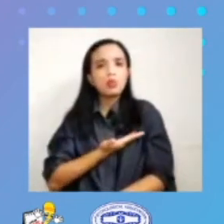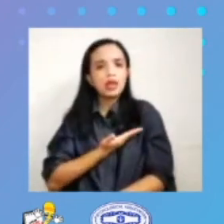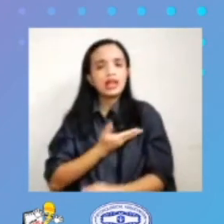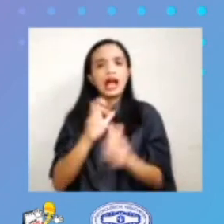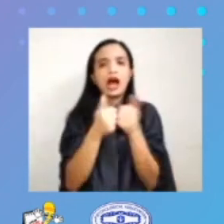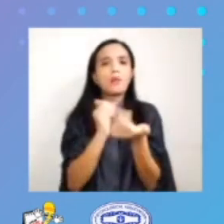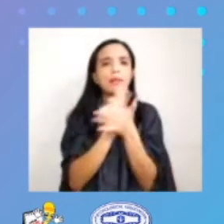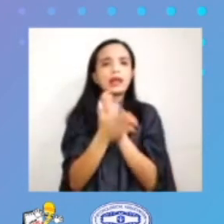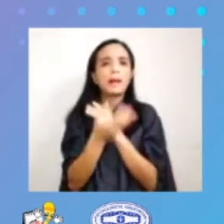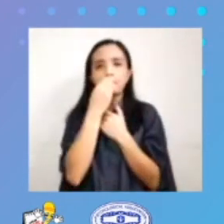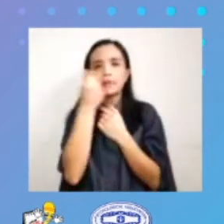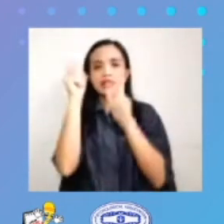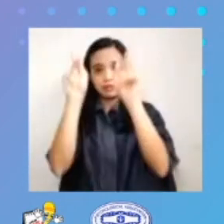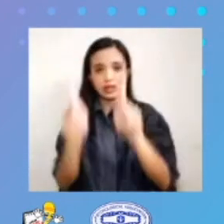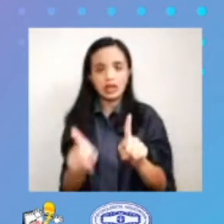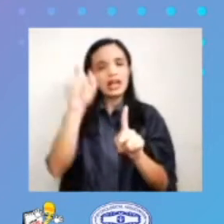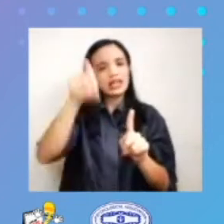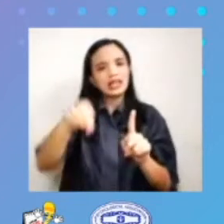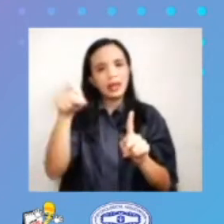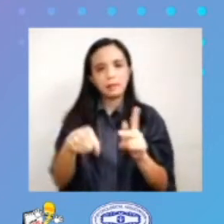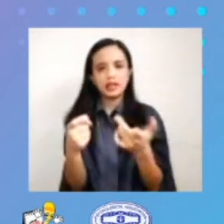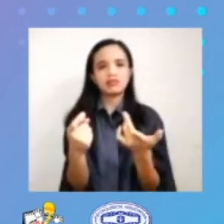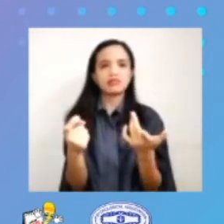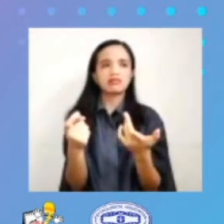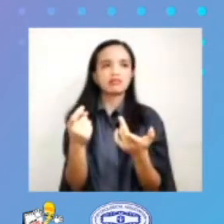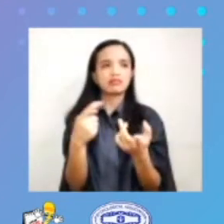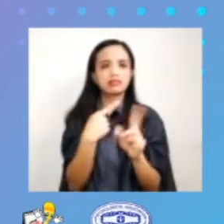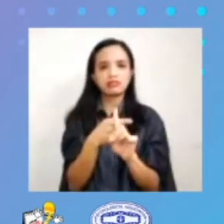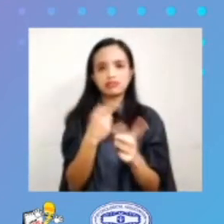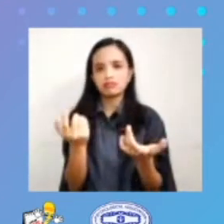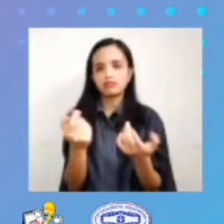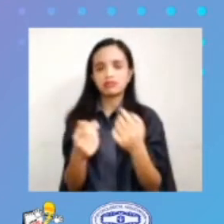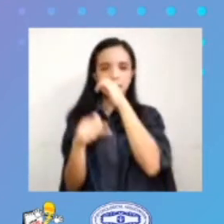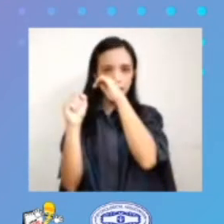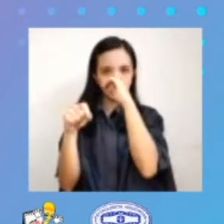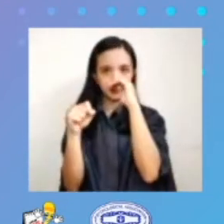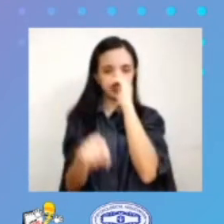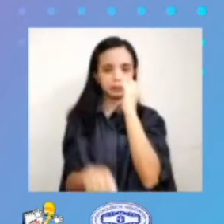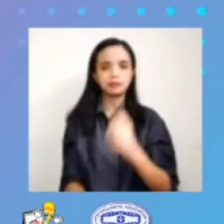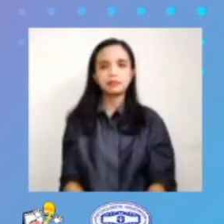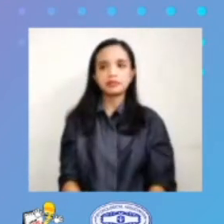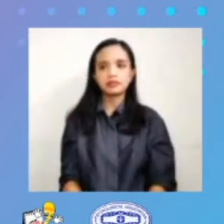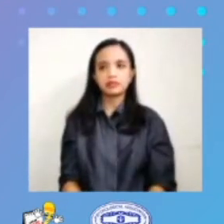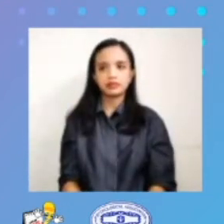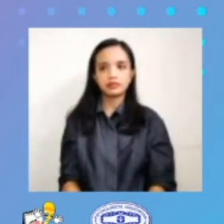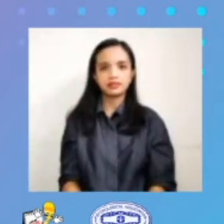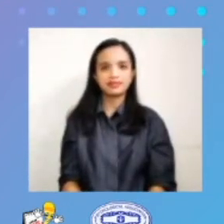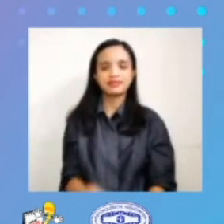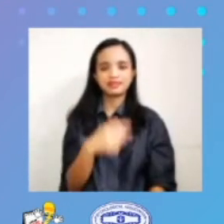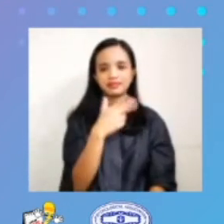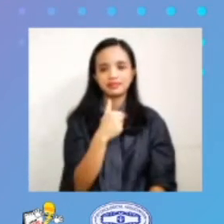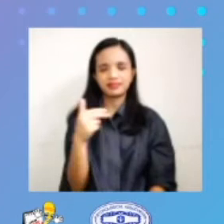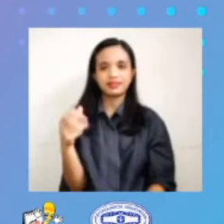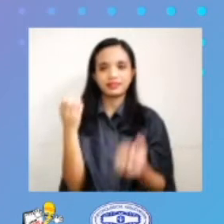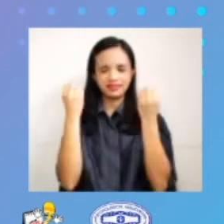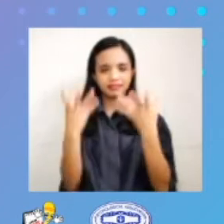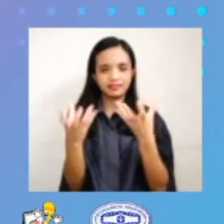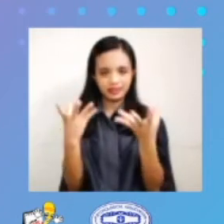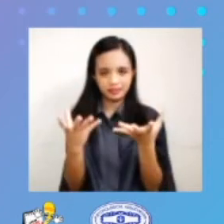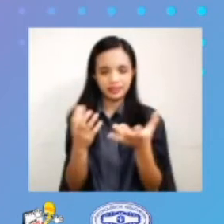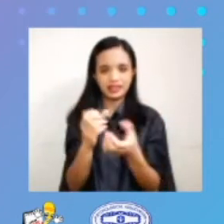kami, Julie, we actually went over this topic a couple of times also. And we actually came to the agreement